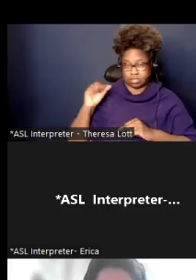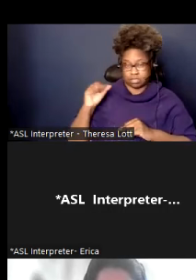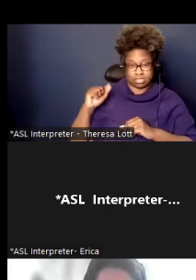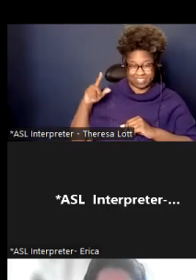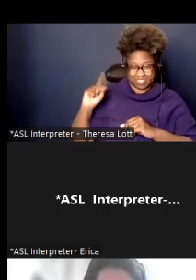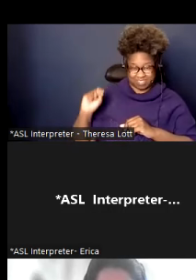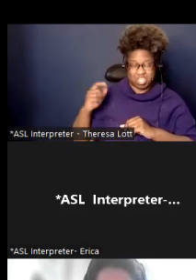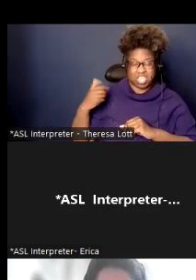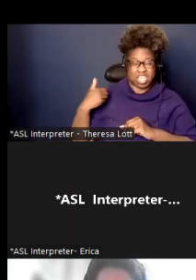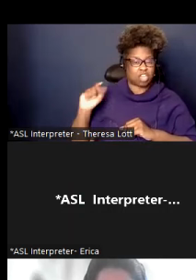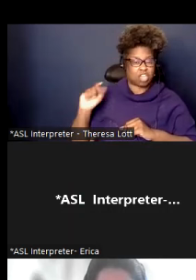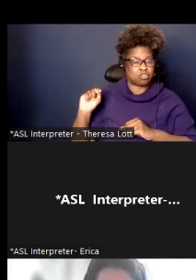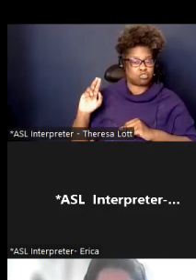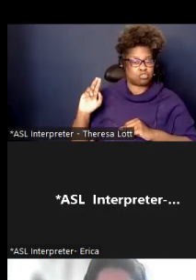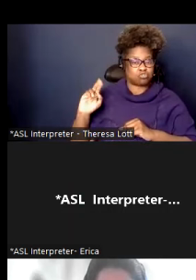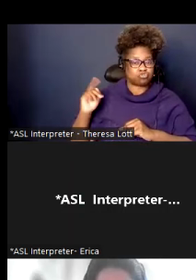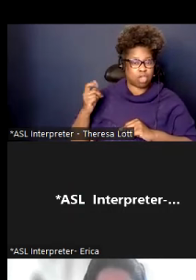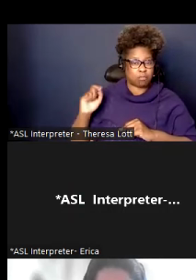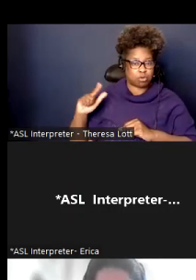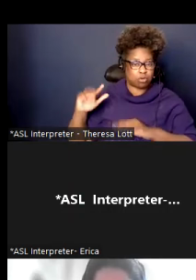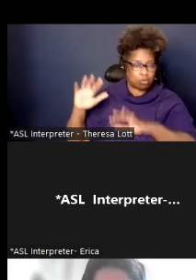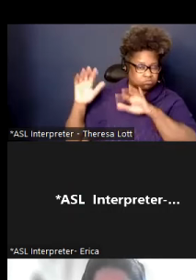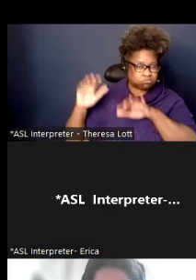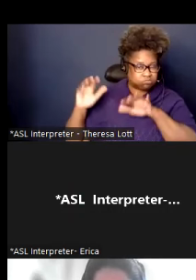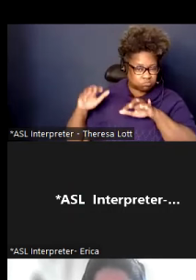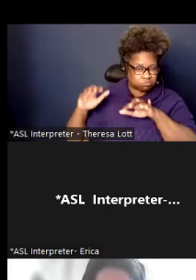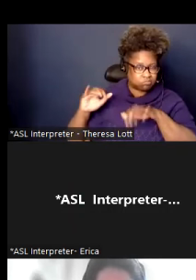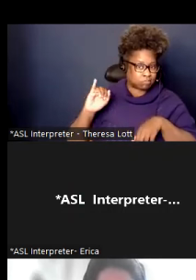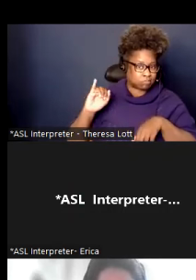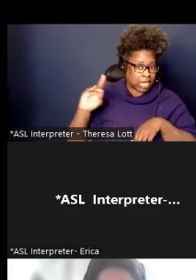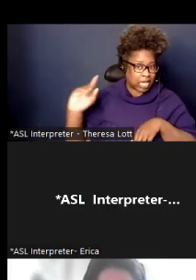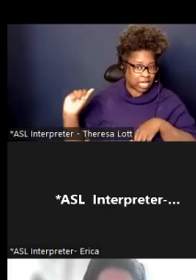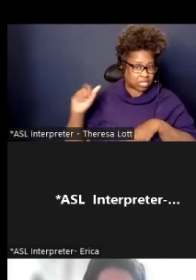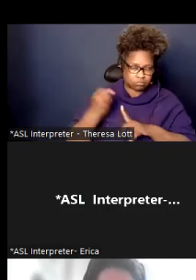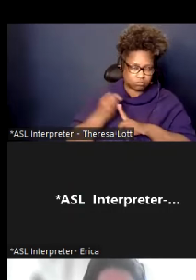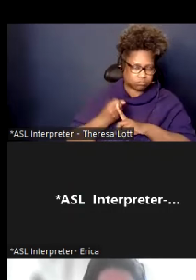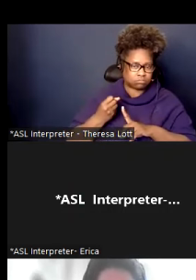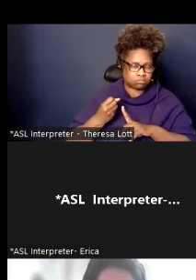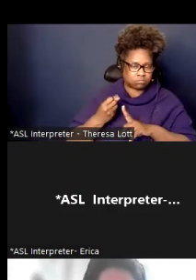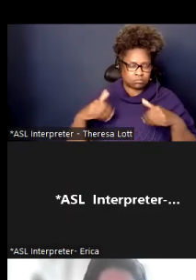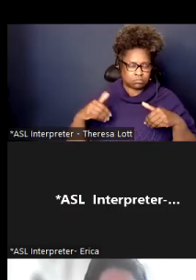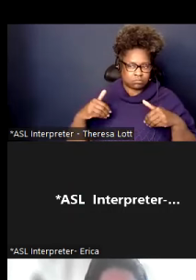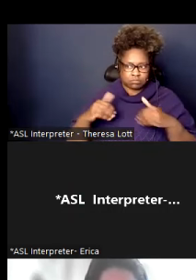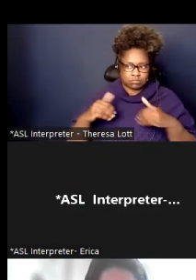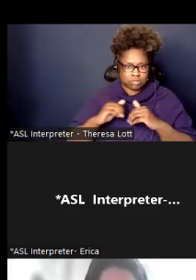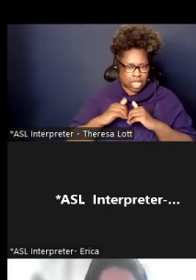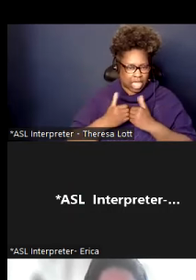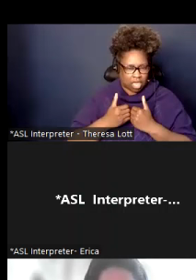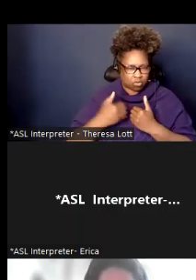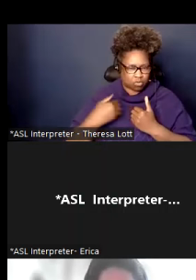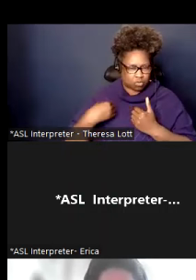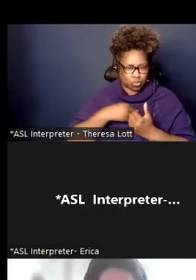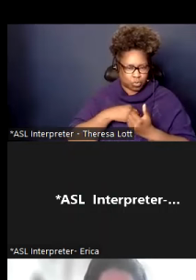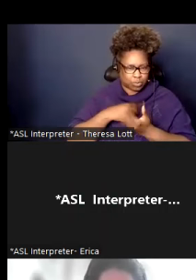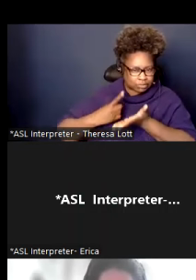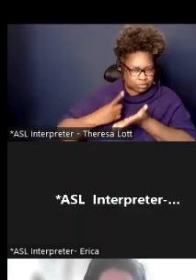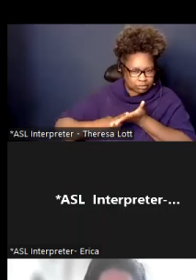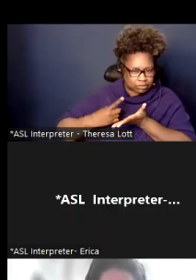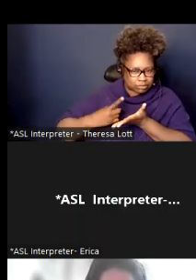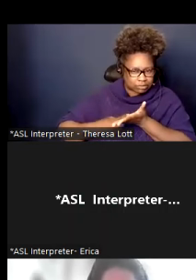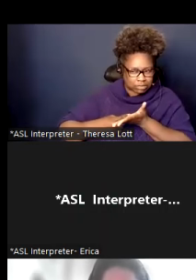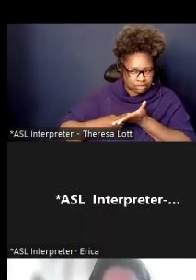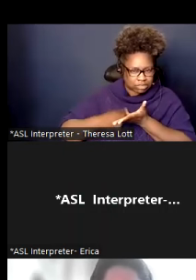tropical storm, right, in Ida. How we begin to address them